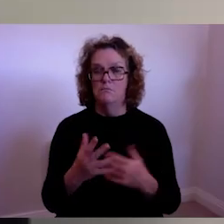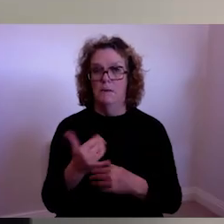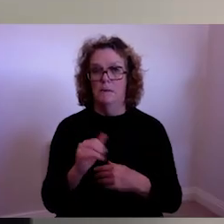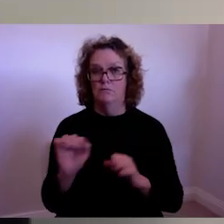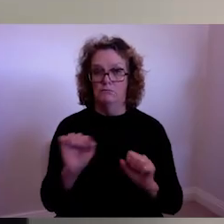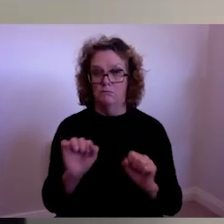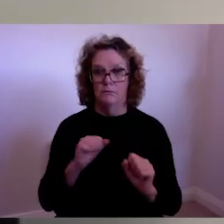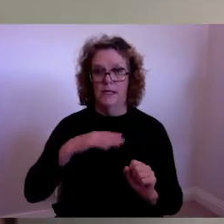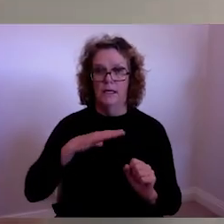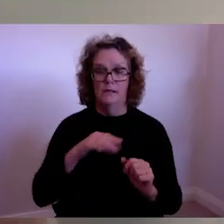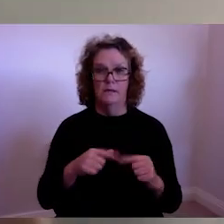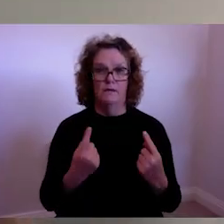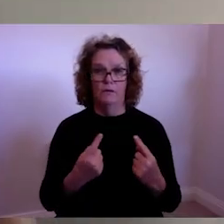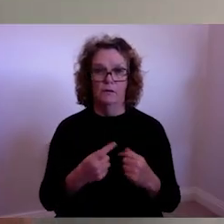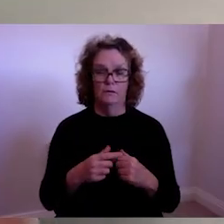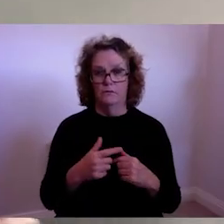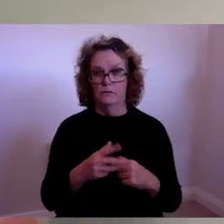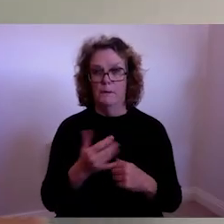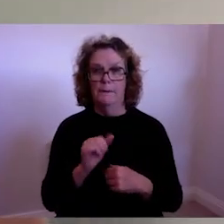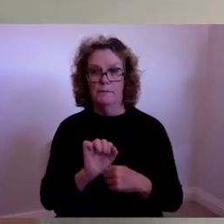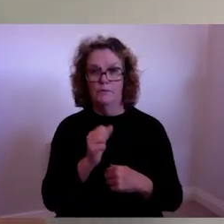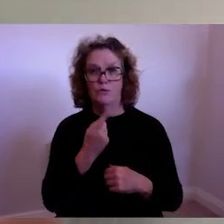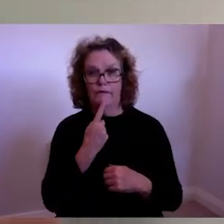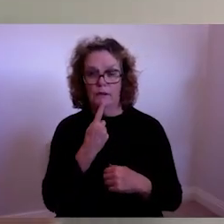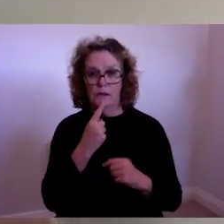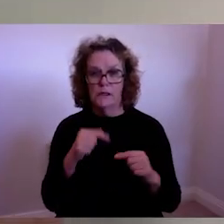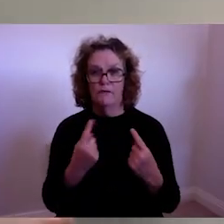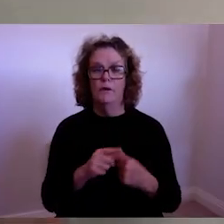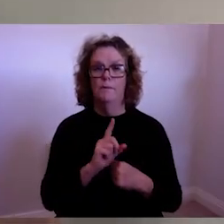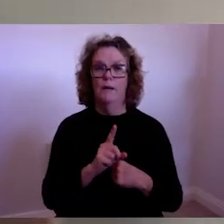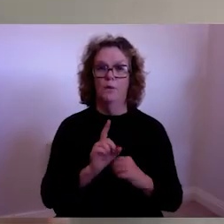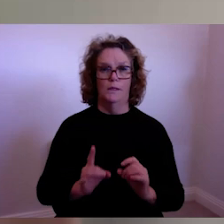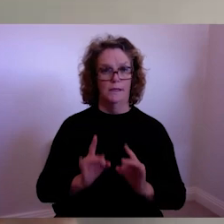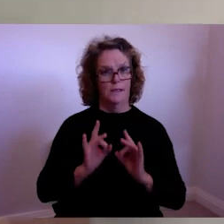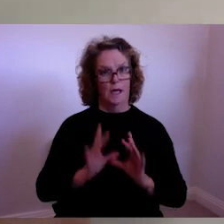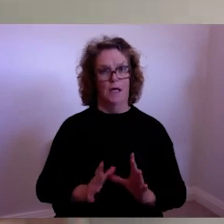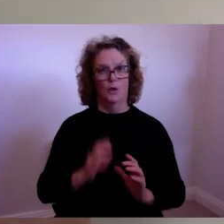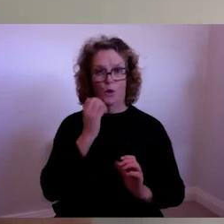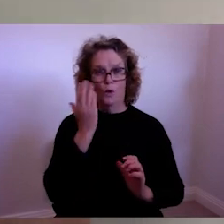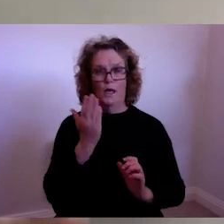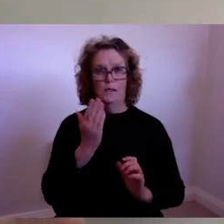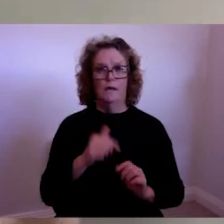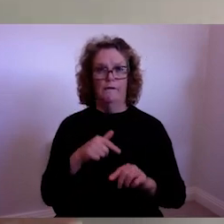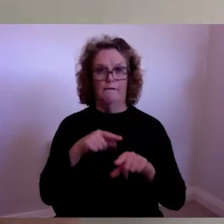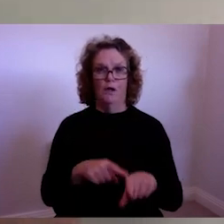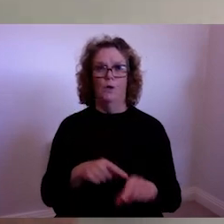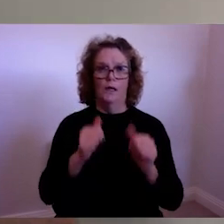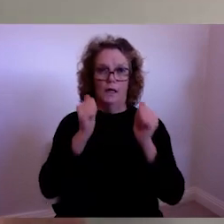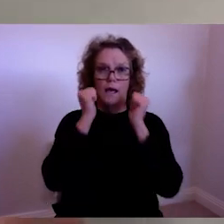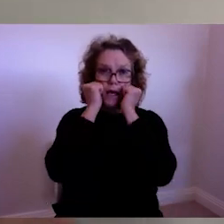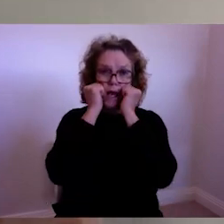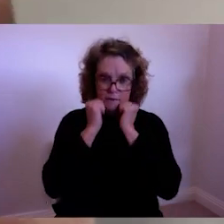the evidence-based practice is our starting point. And it's a principle that every single practitioner in this